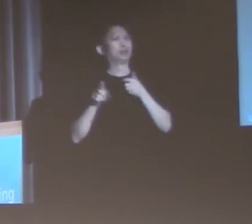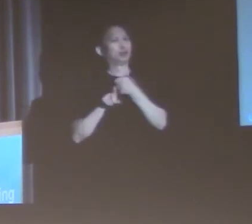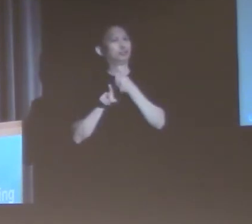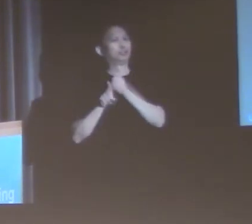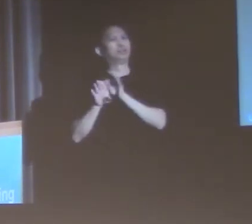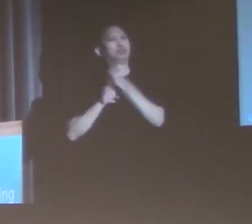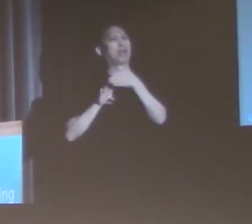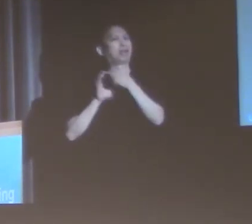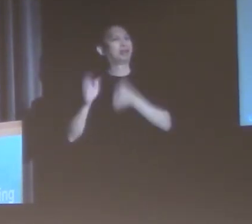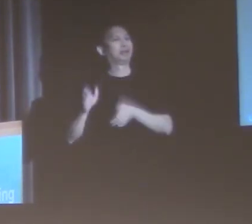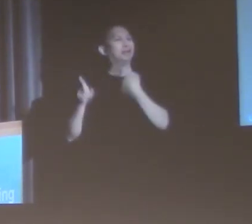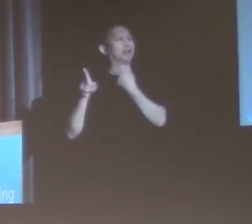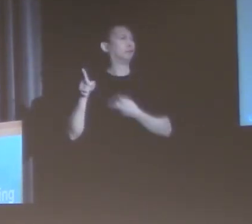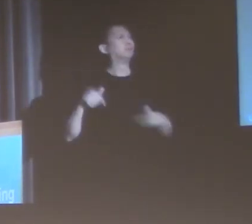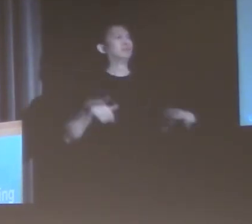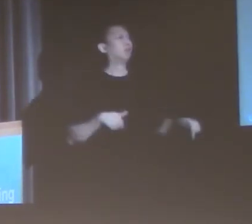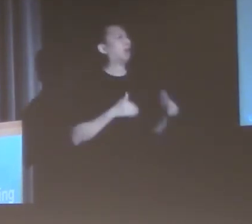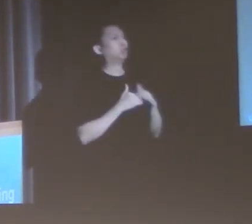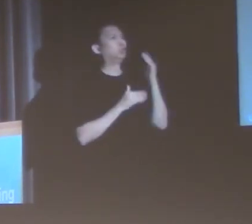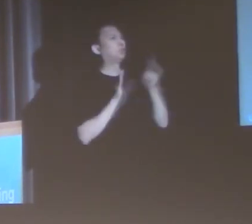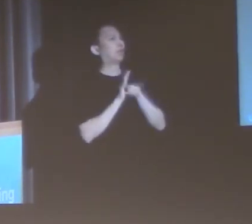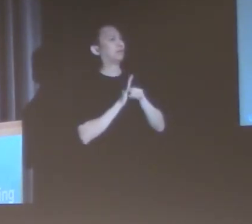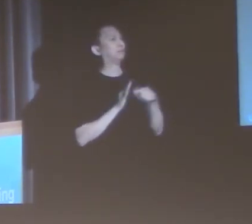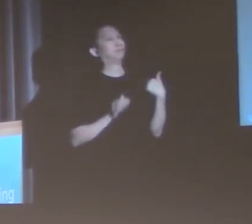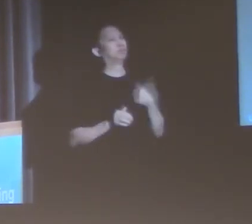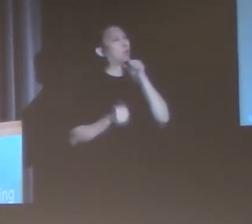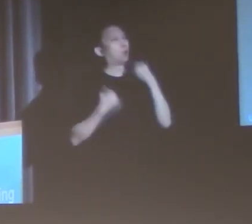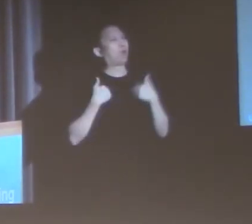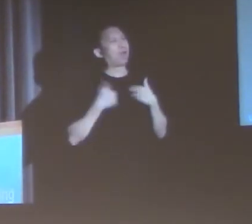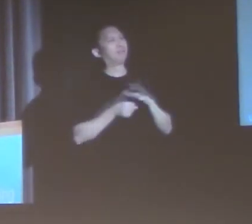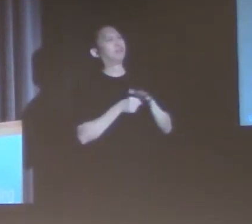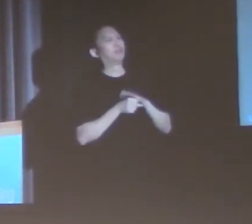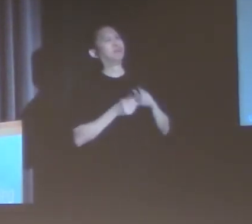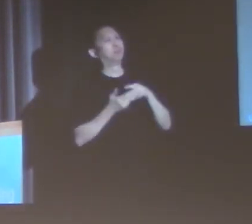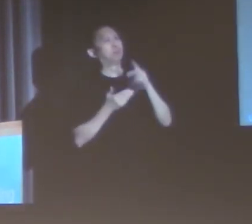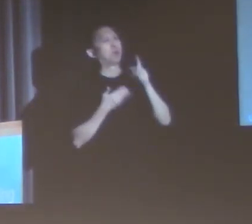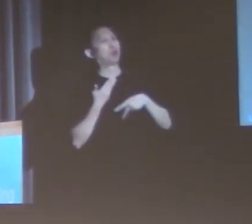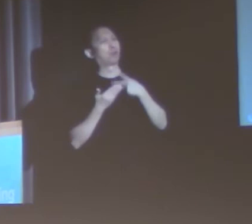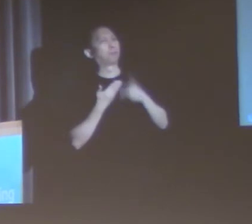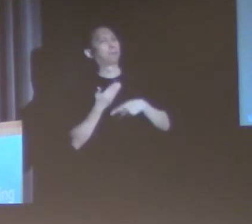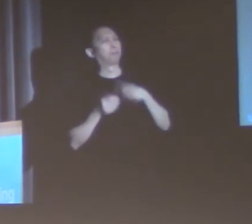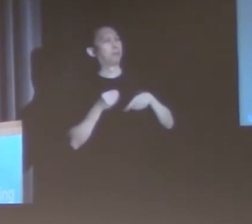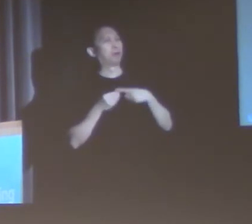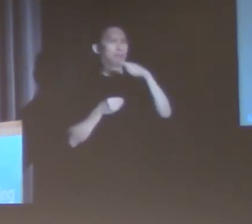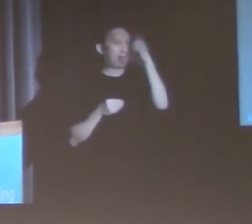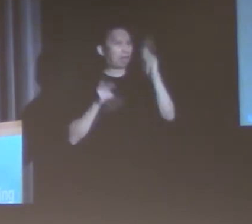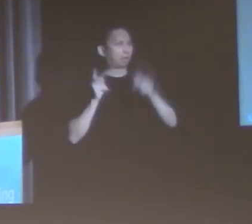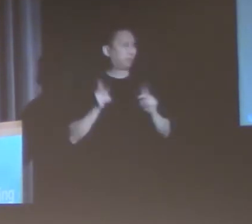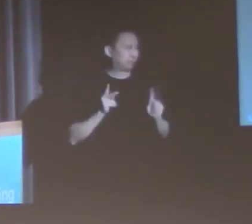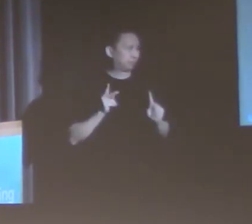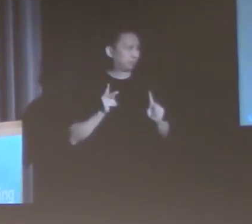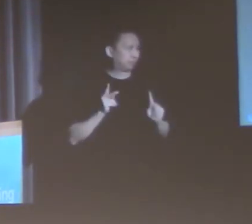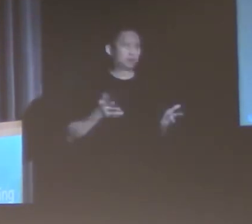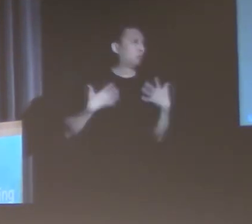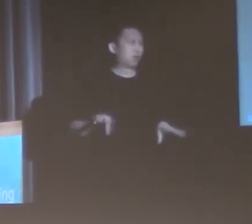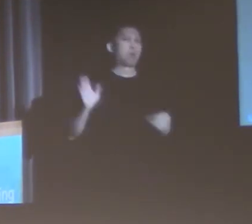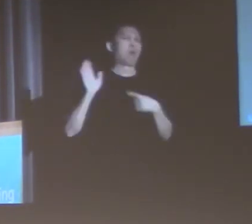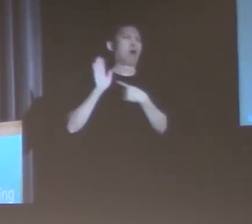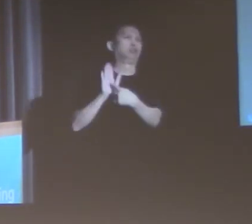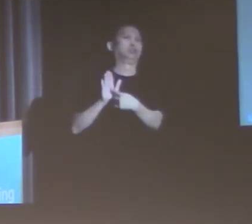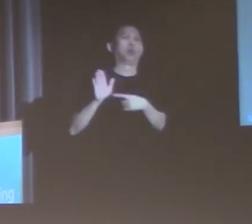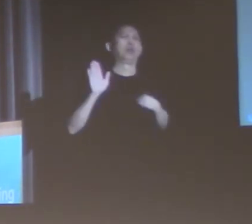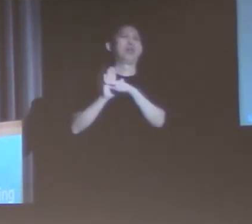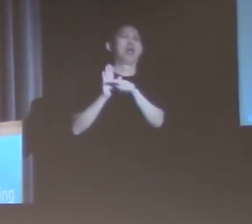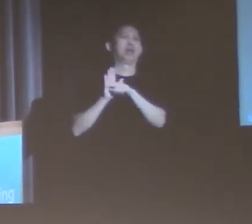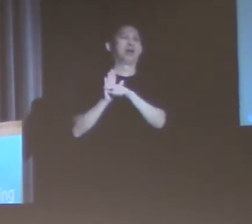negative. We don't do enough programming about black people on the BBC to then have this portrait of somebody who's got the